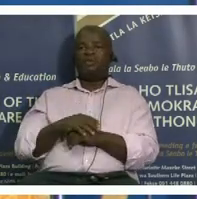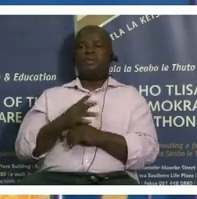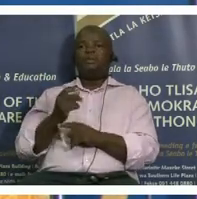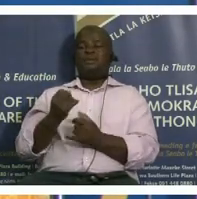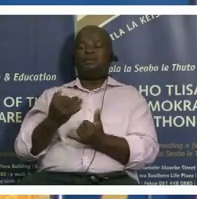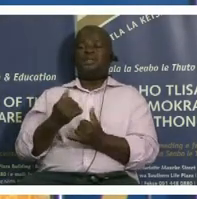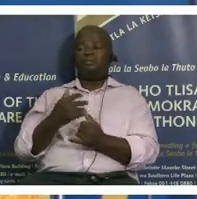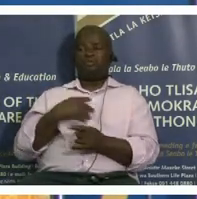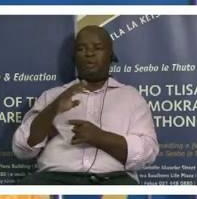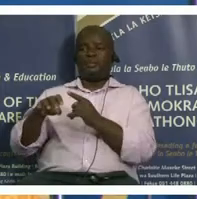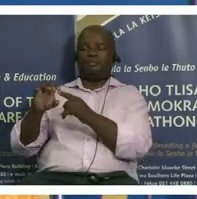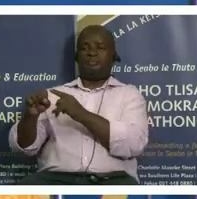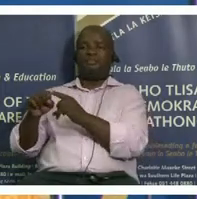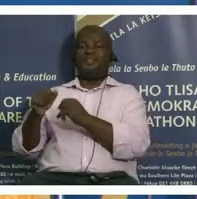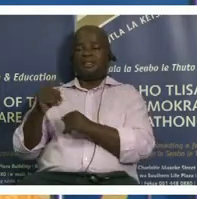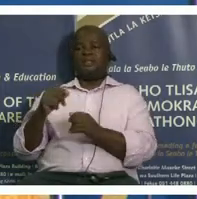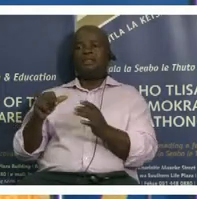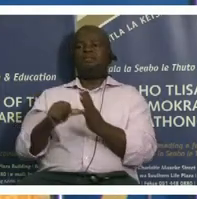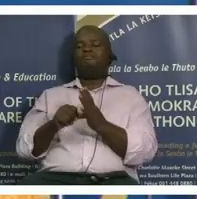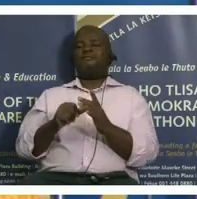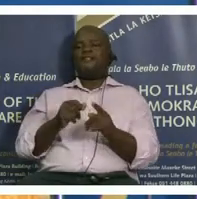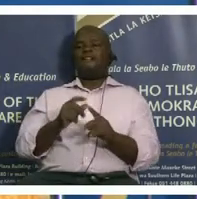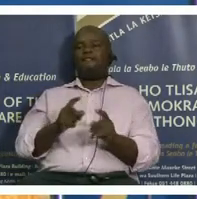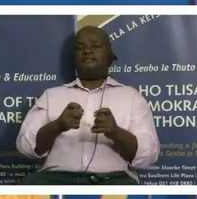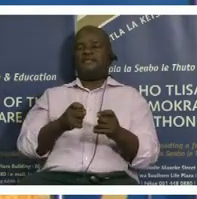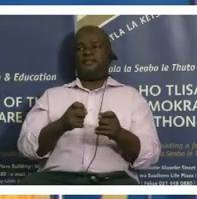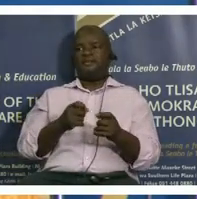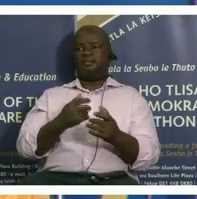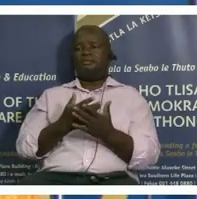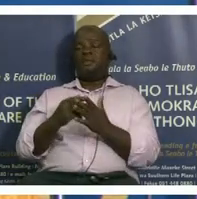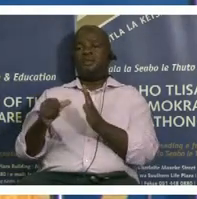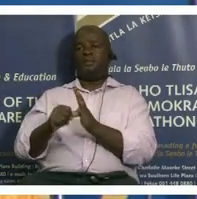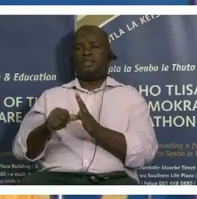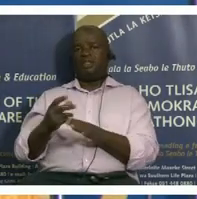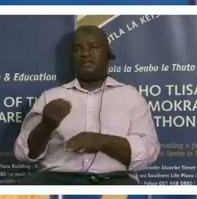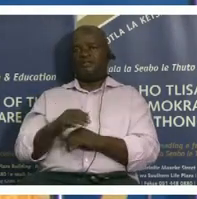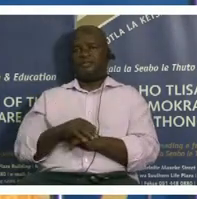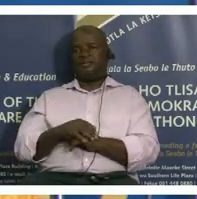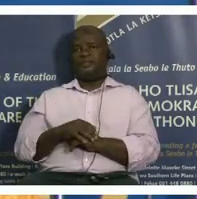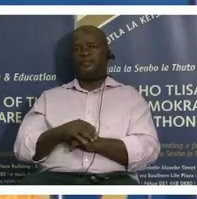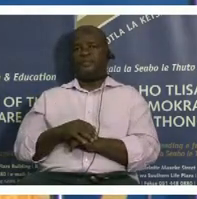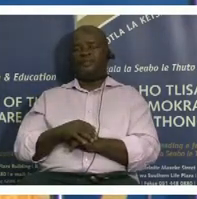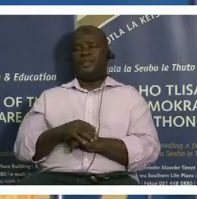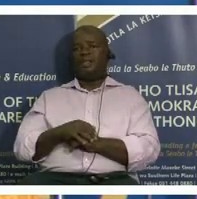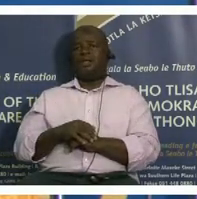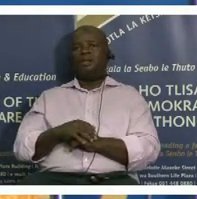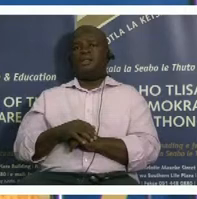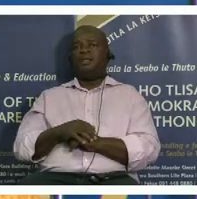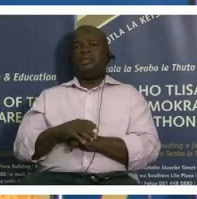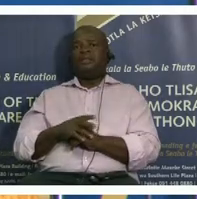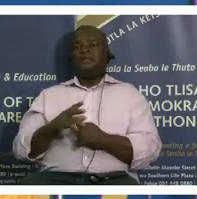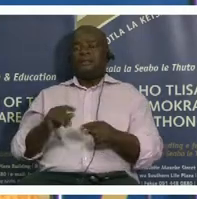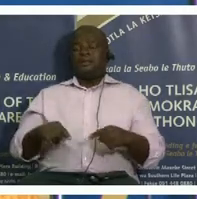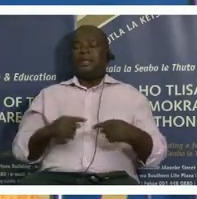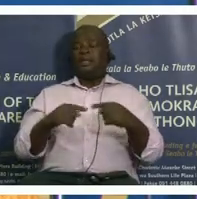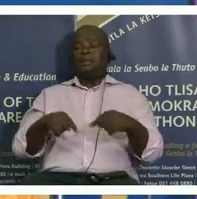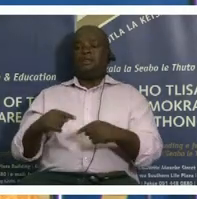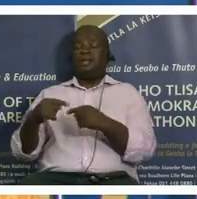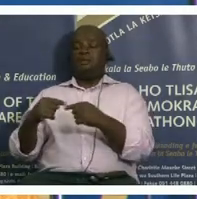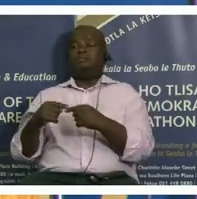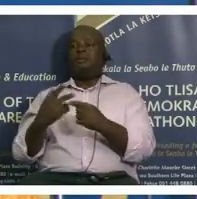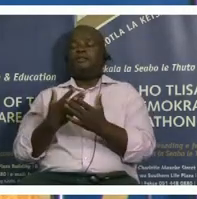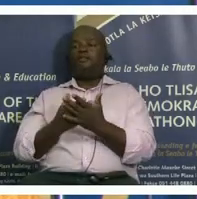were identified as emergency areas is very key. Unblocking the challenges relating to FLIPS